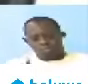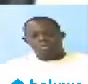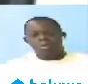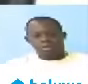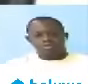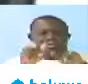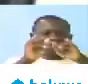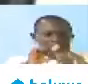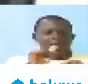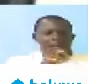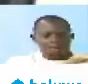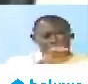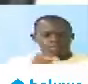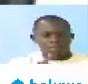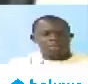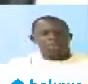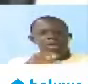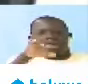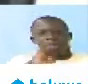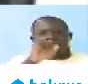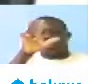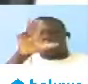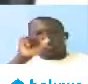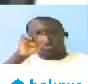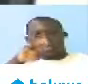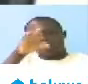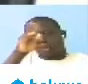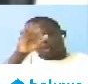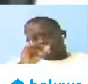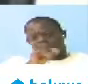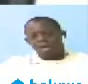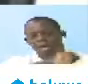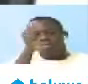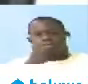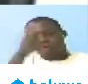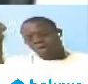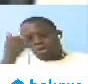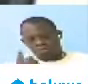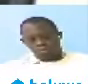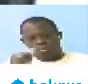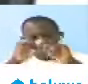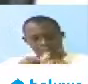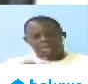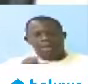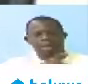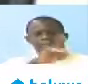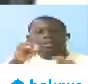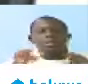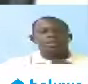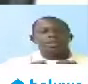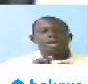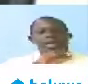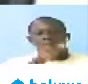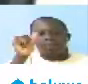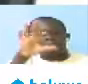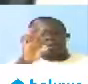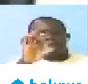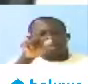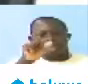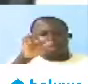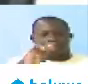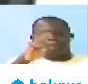They were already at Sokun. So Swandi and Tambakunda. Swandi and the others were at Tambakunda. So Doltara Sokun. Then we went